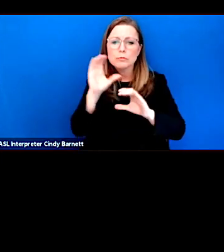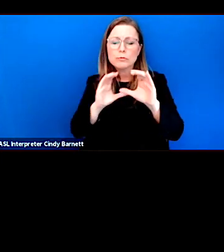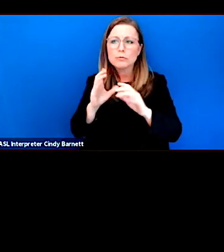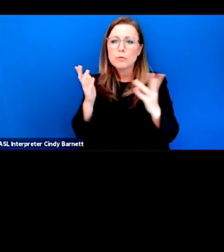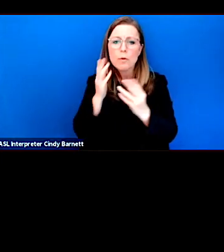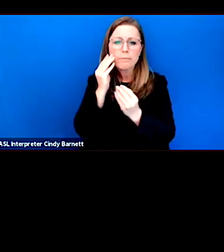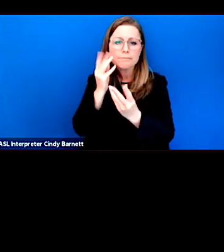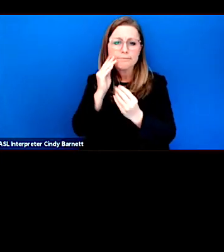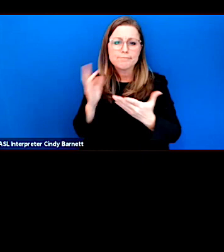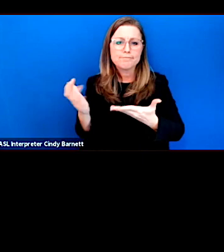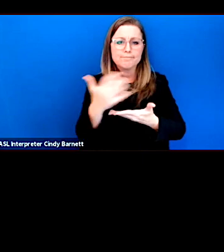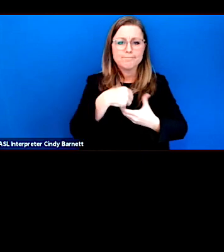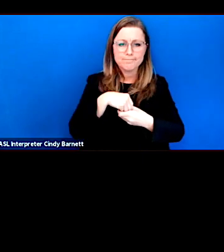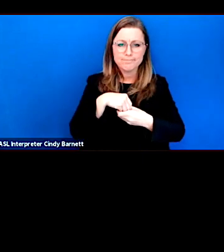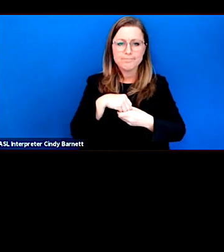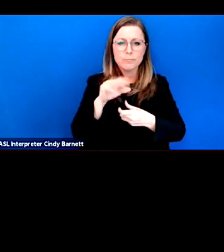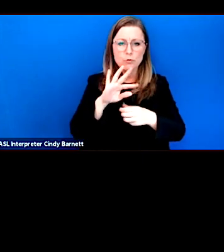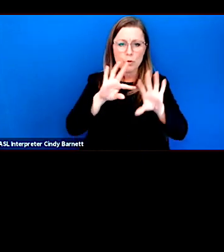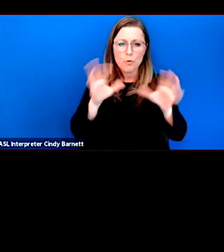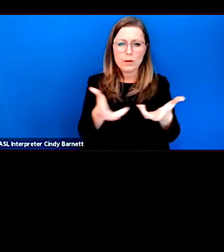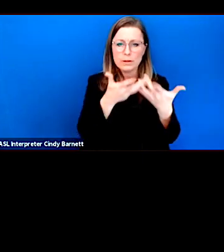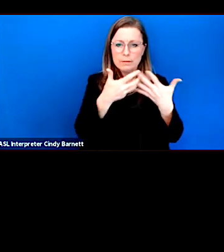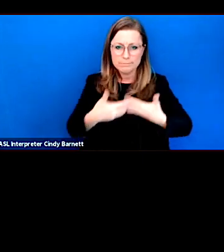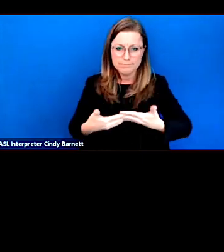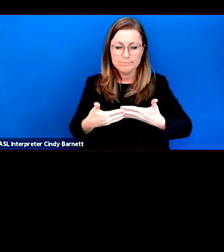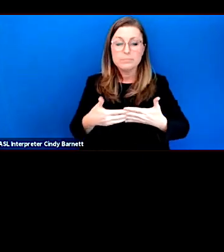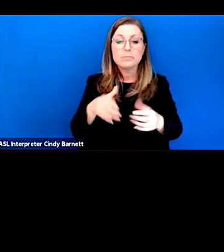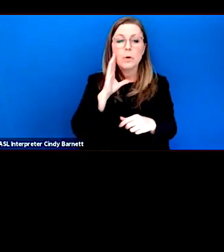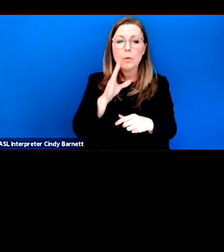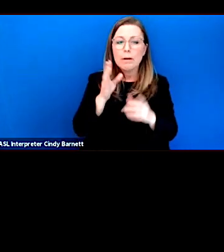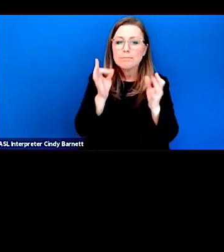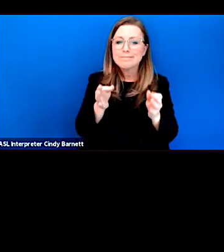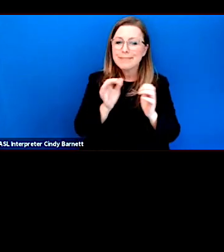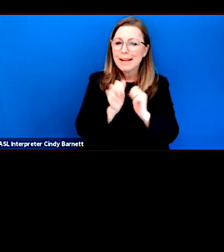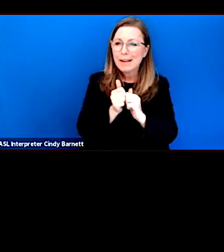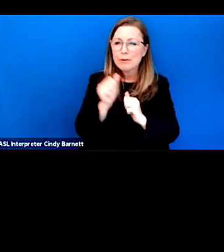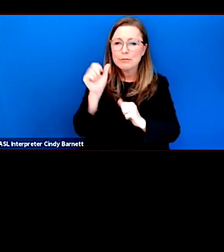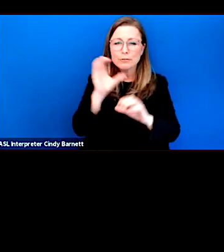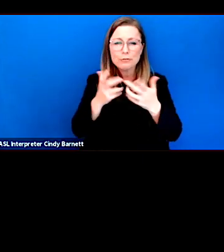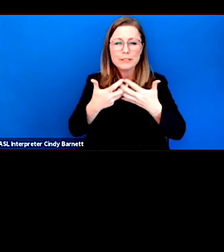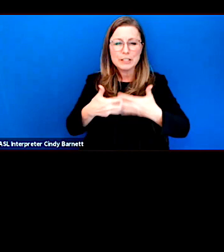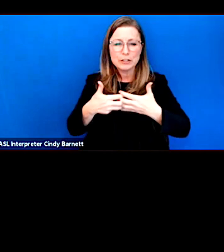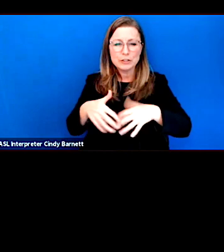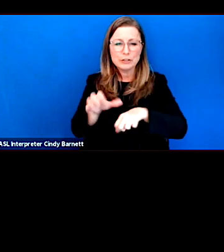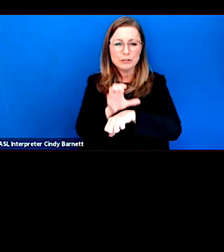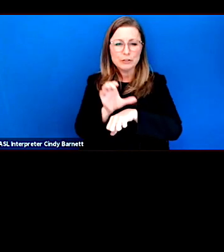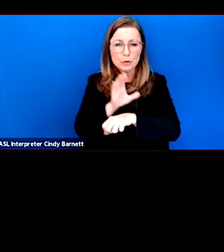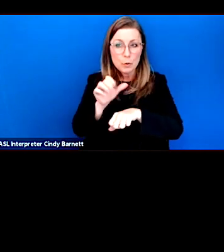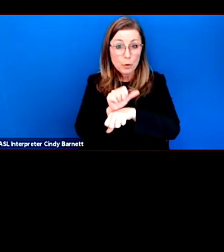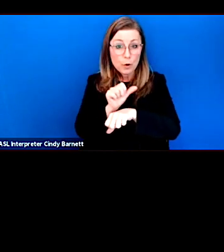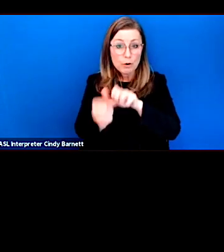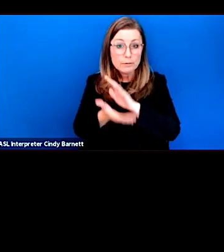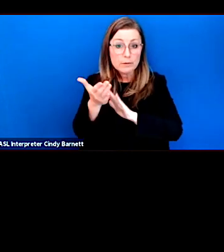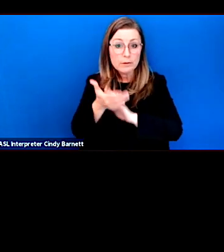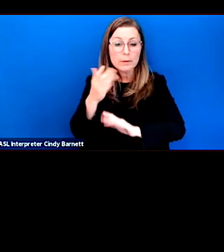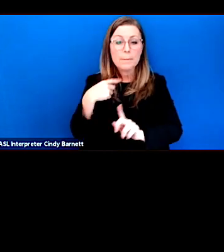need to consider how search engines work and how you can input search terms and dates to